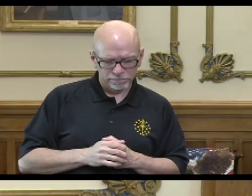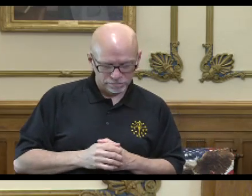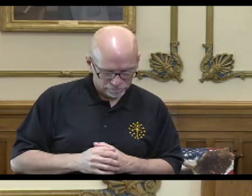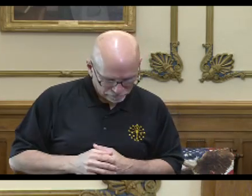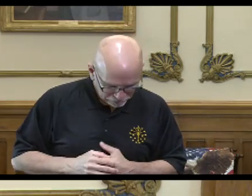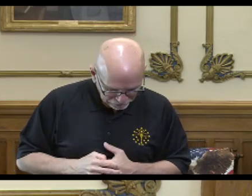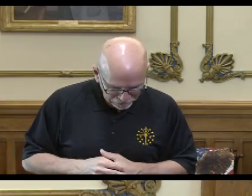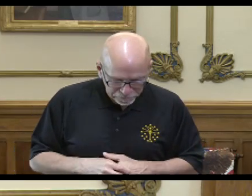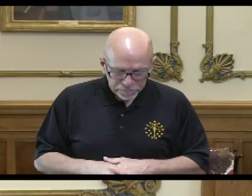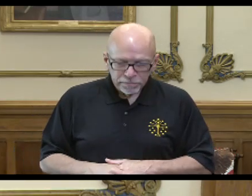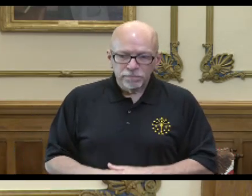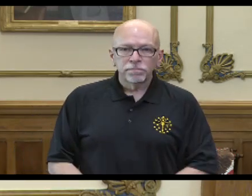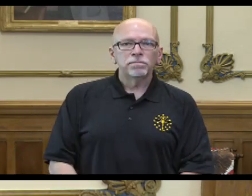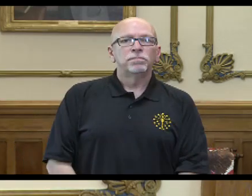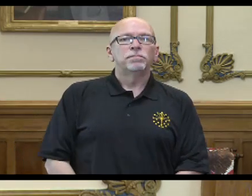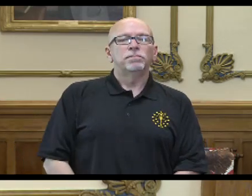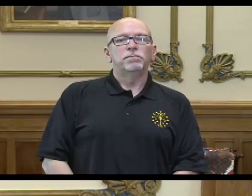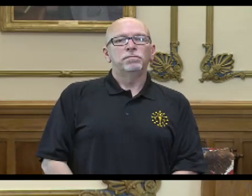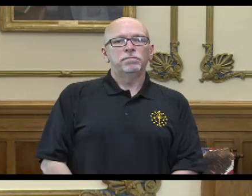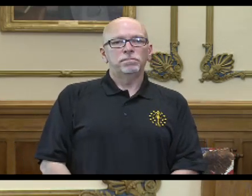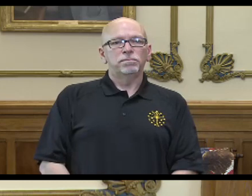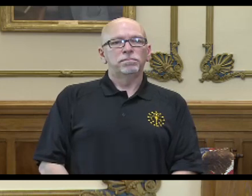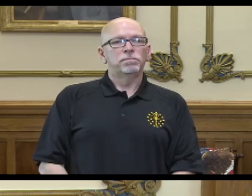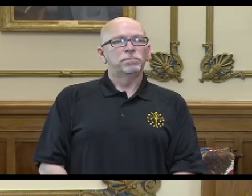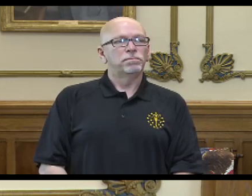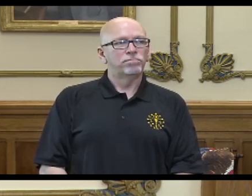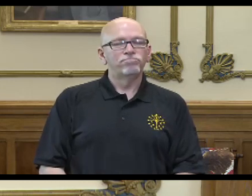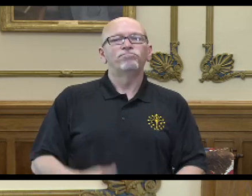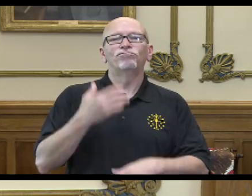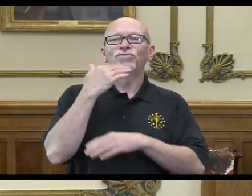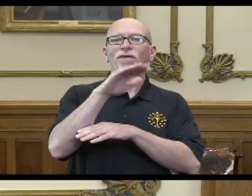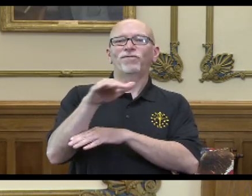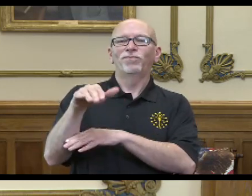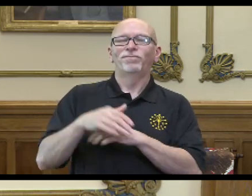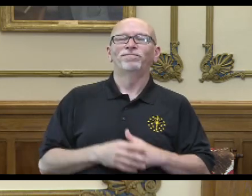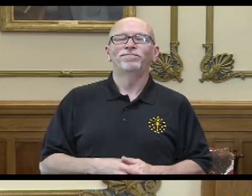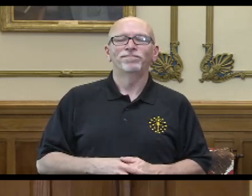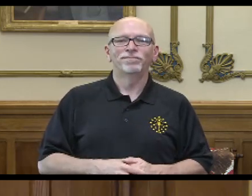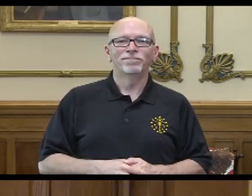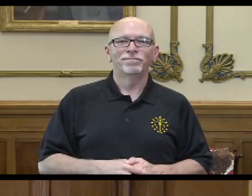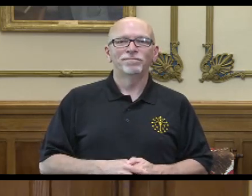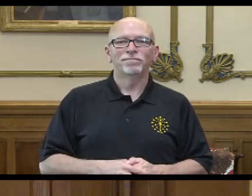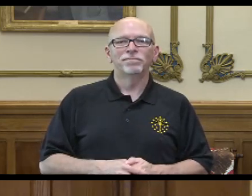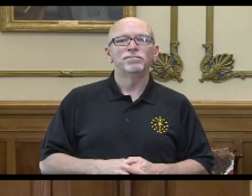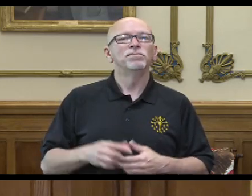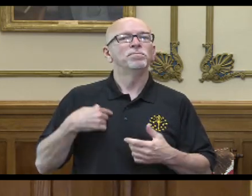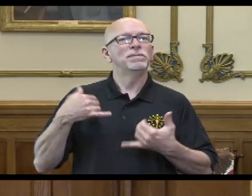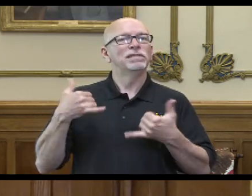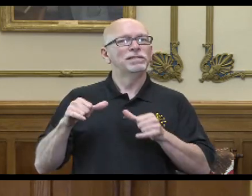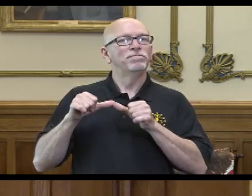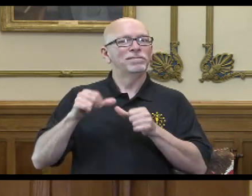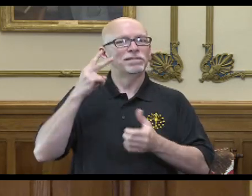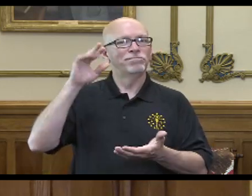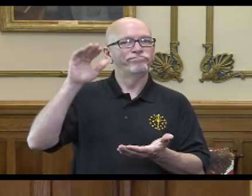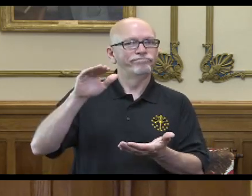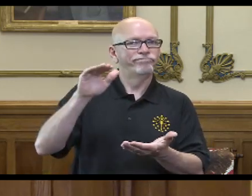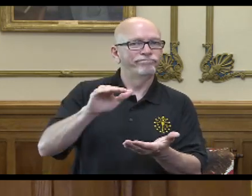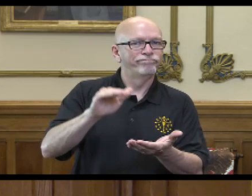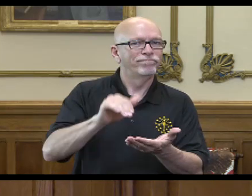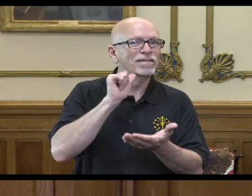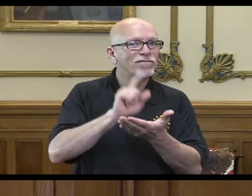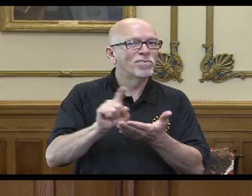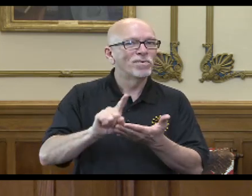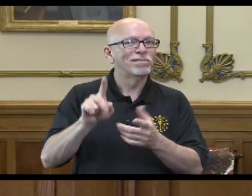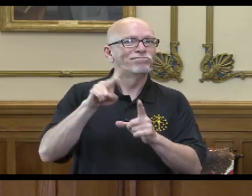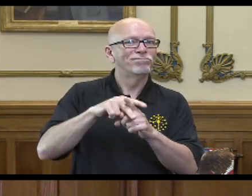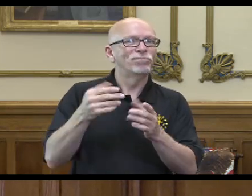Good afternoon. We continue to see a decline in weekly initial